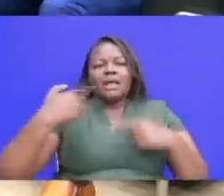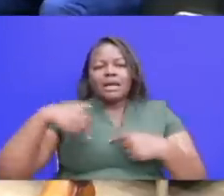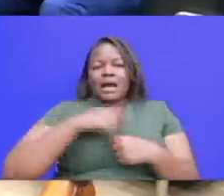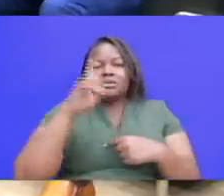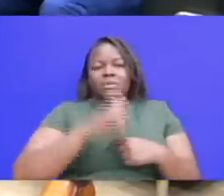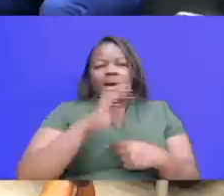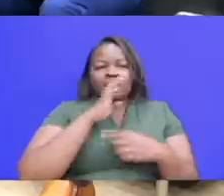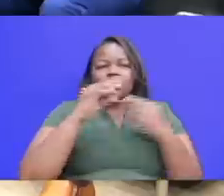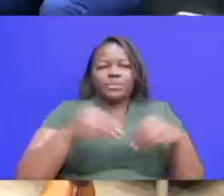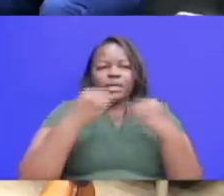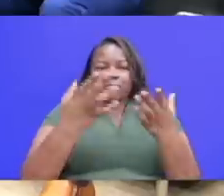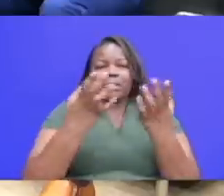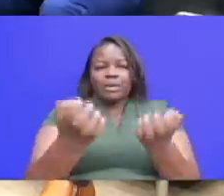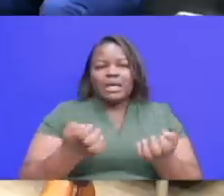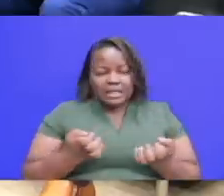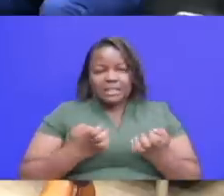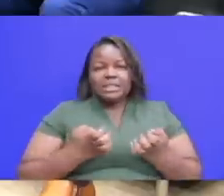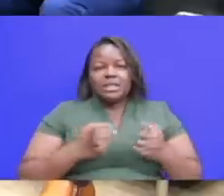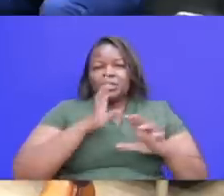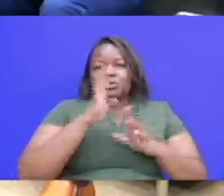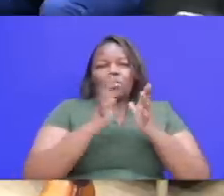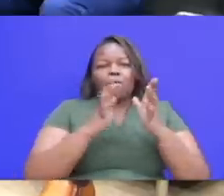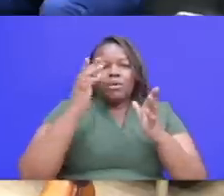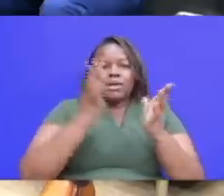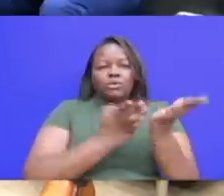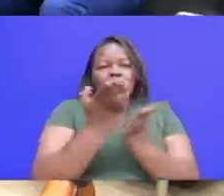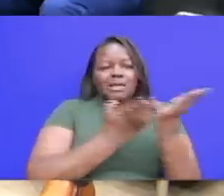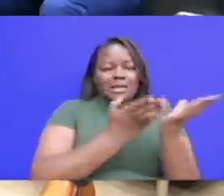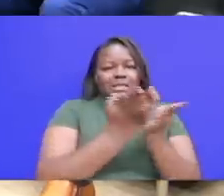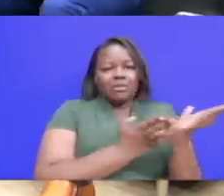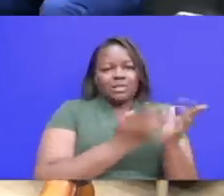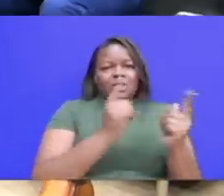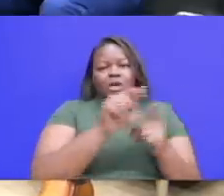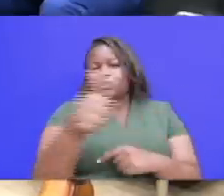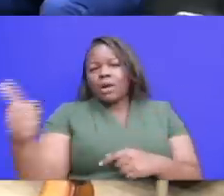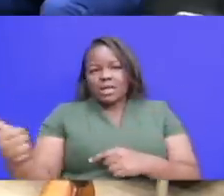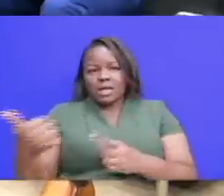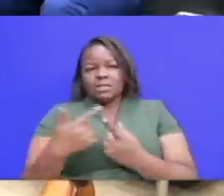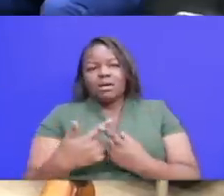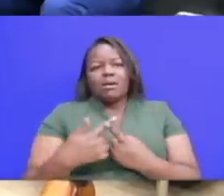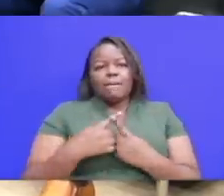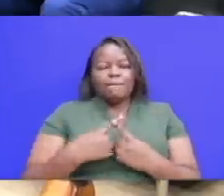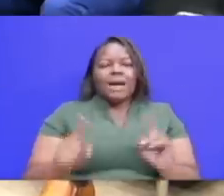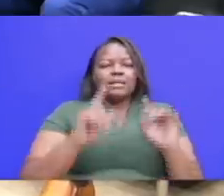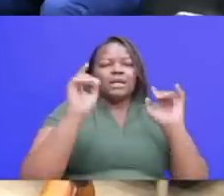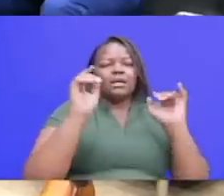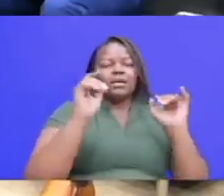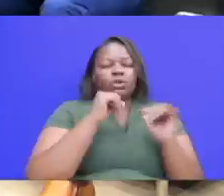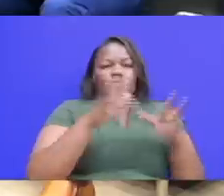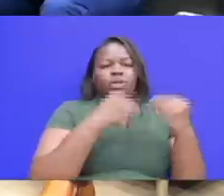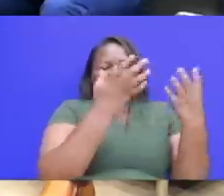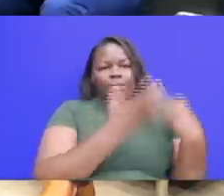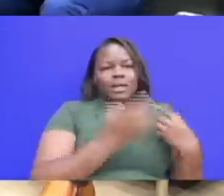driven by the need to be of service to others, not to lord on others. Brother